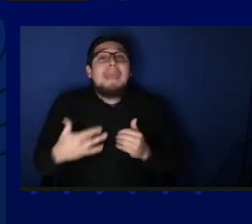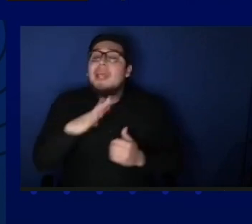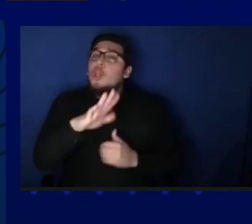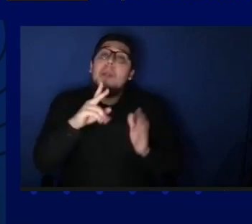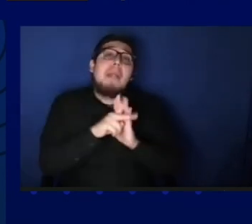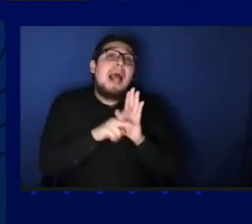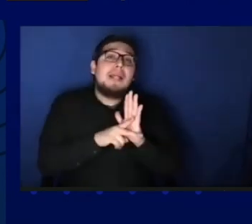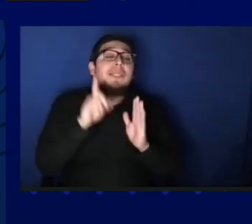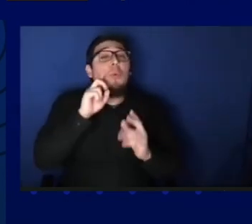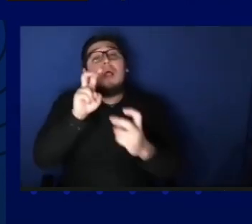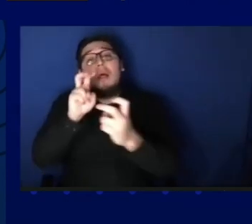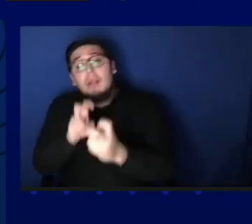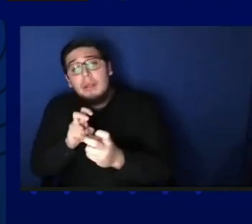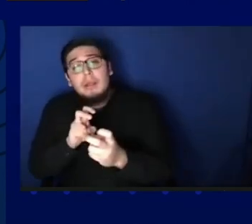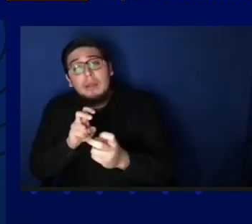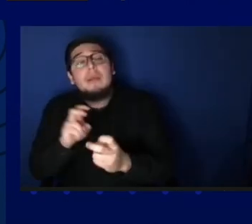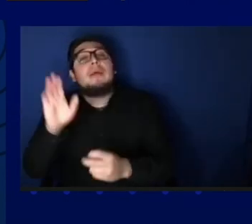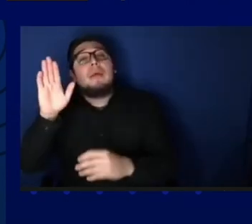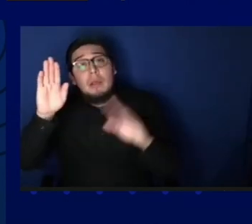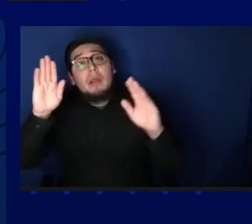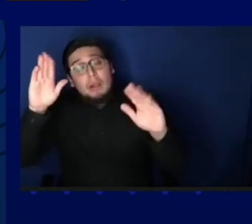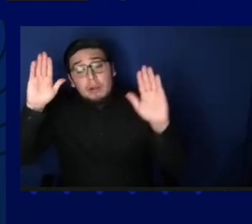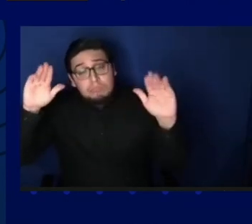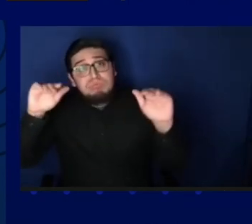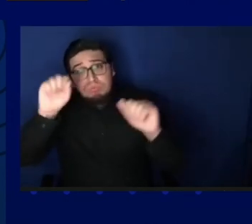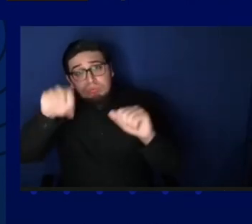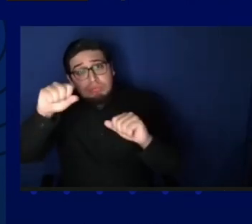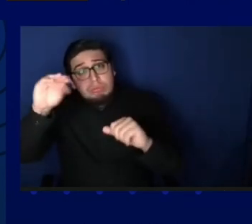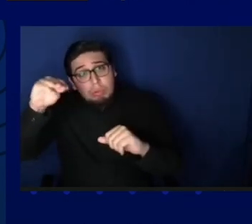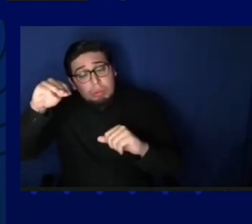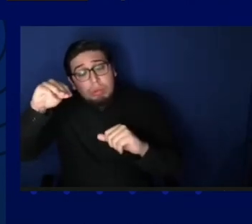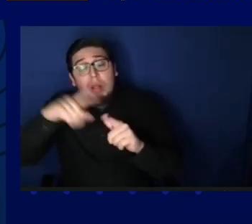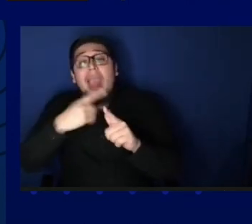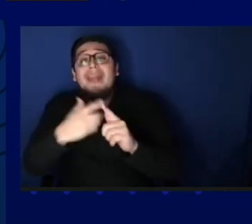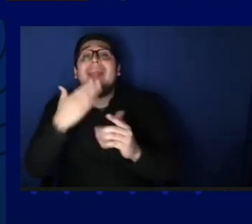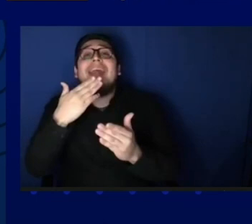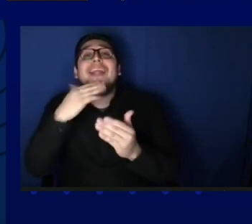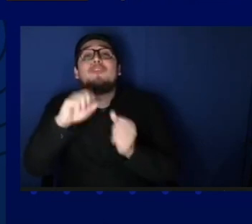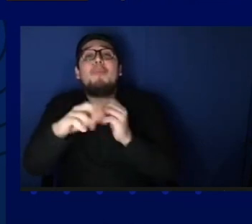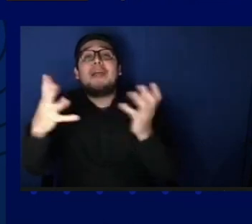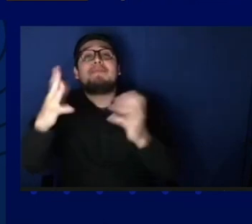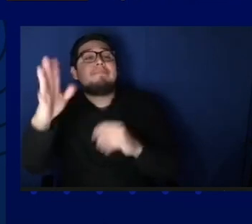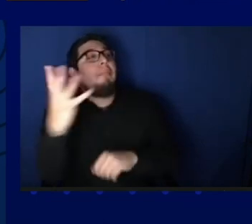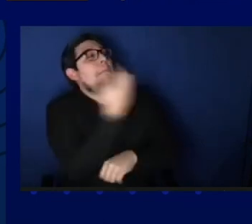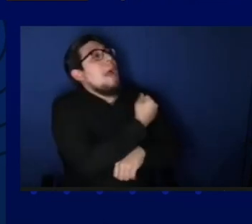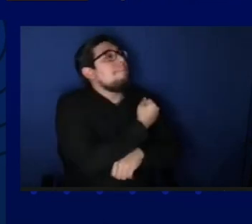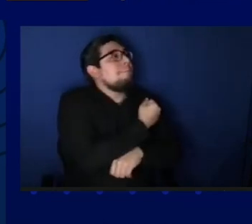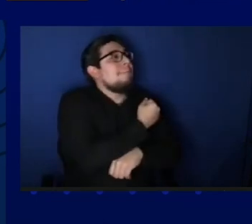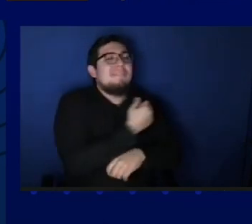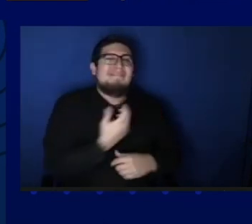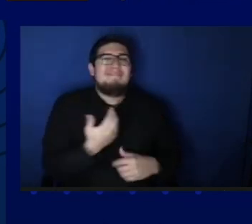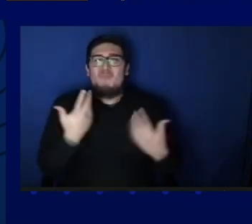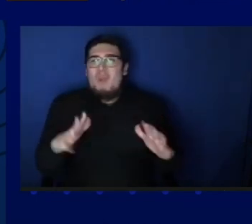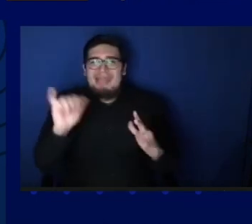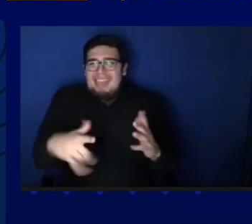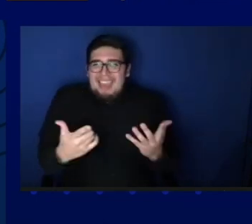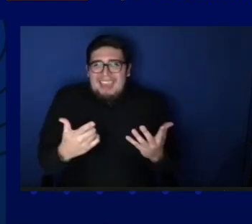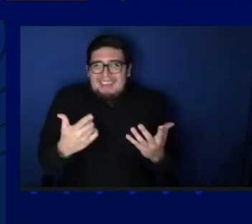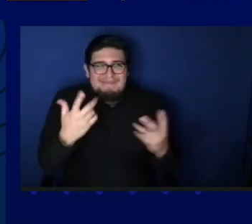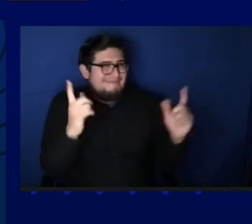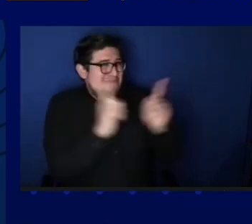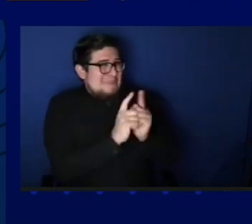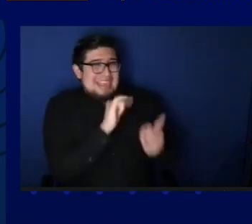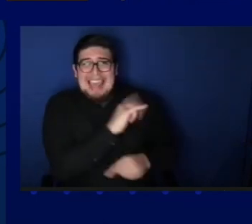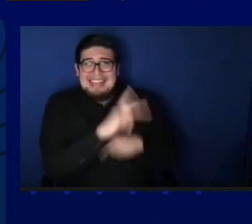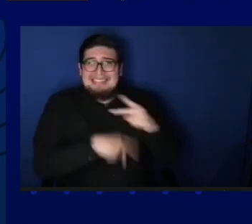much. You don't want to meet with this person because this person is necessarily not